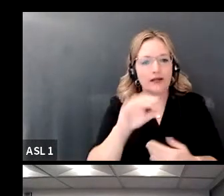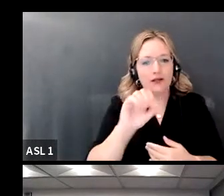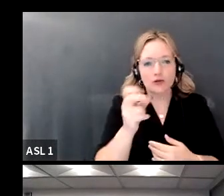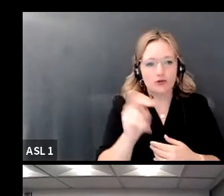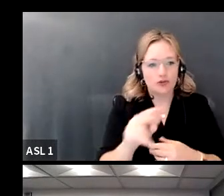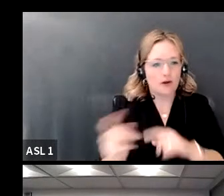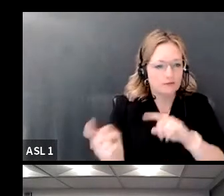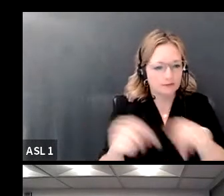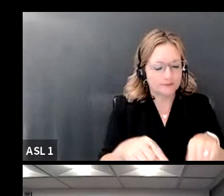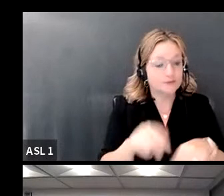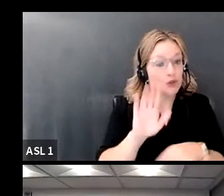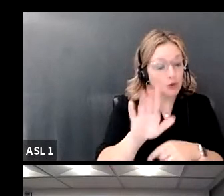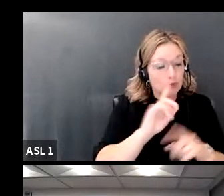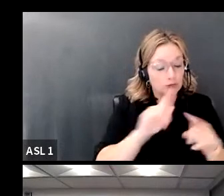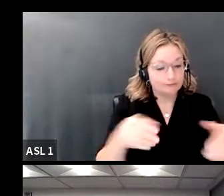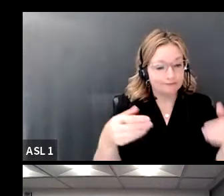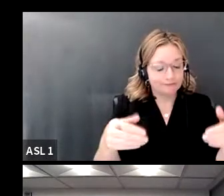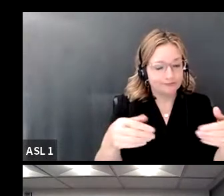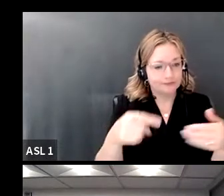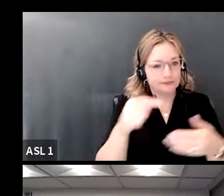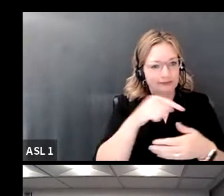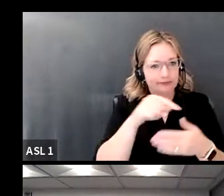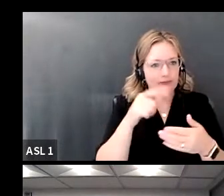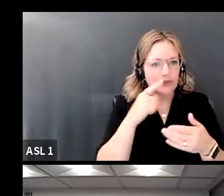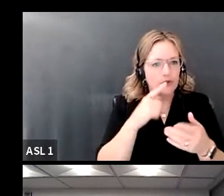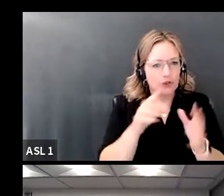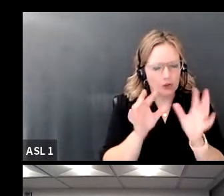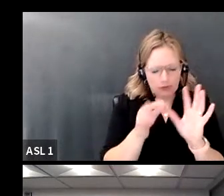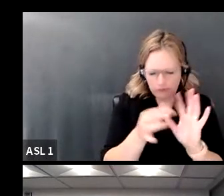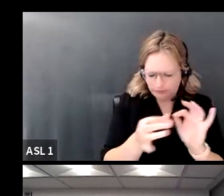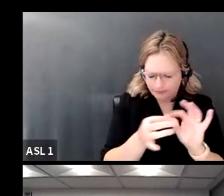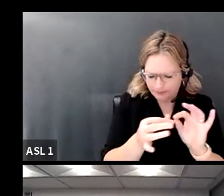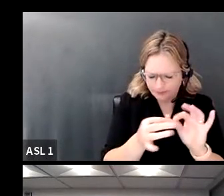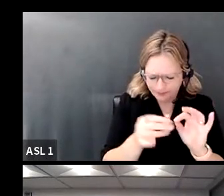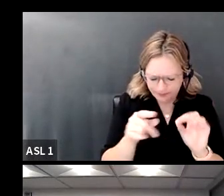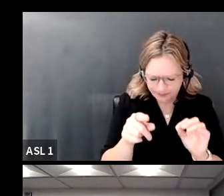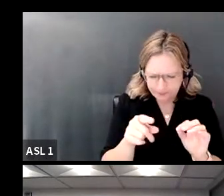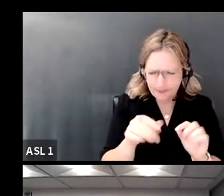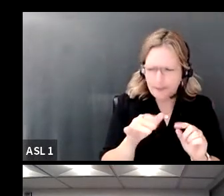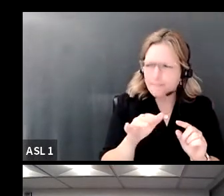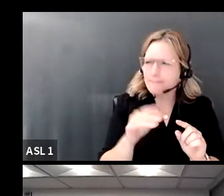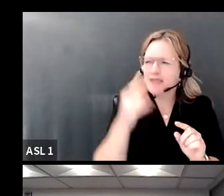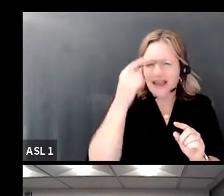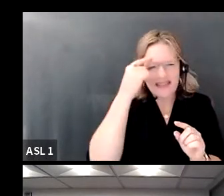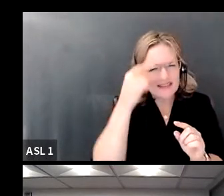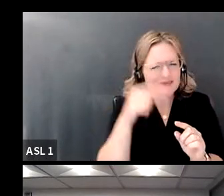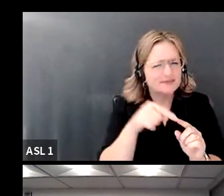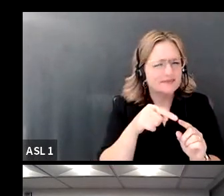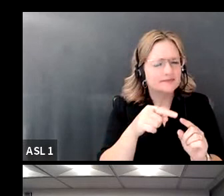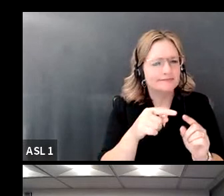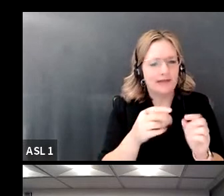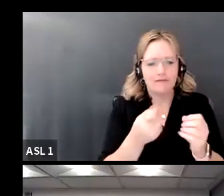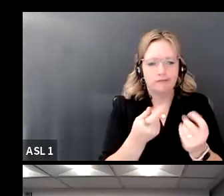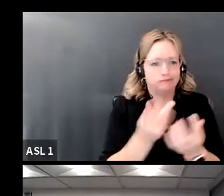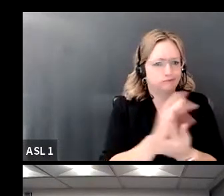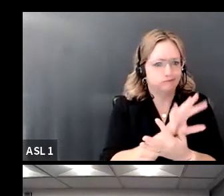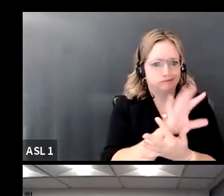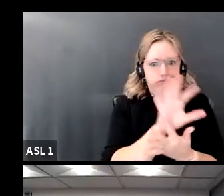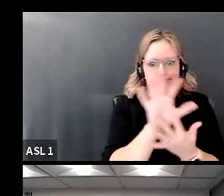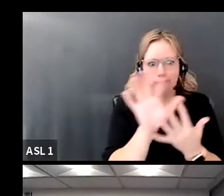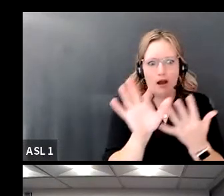in that report that i think you penned there was sort of a smorgasbord of